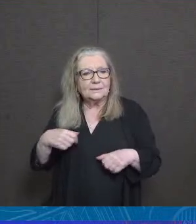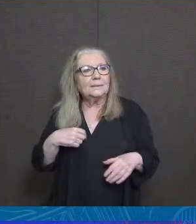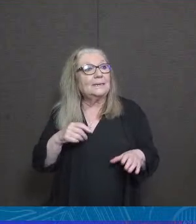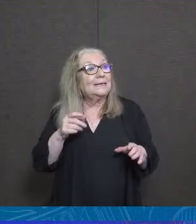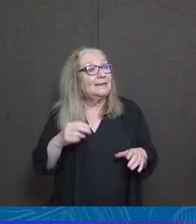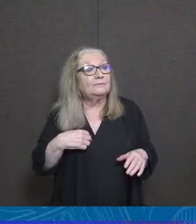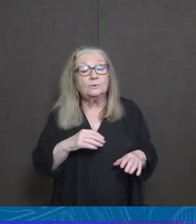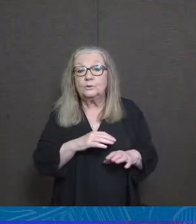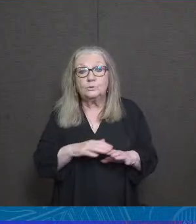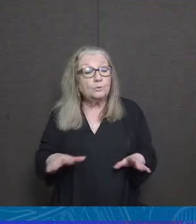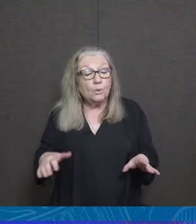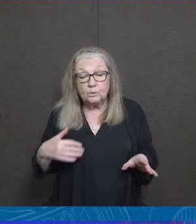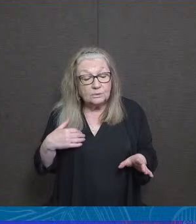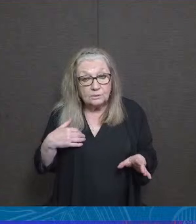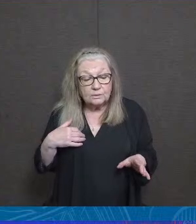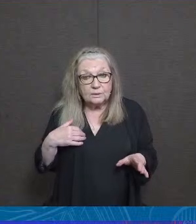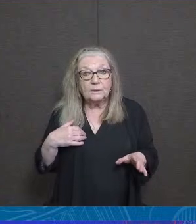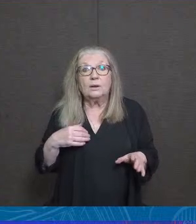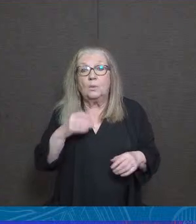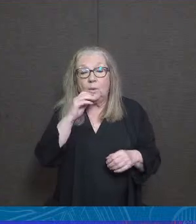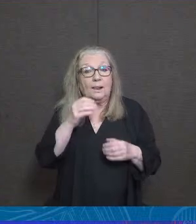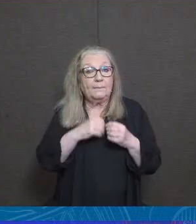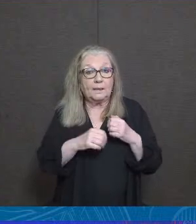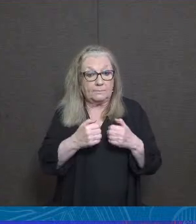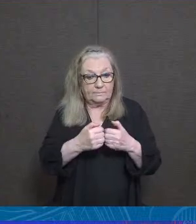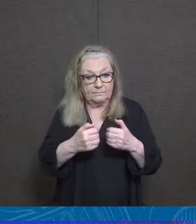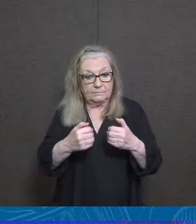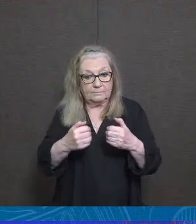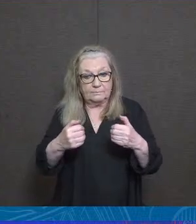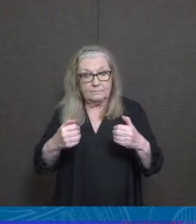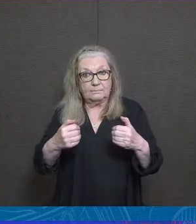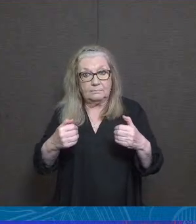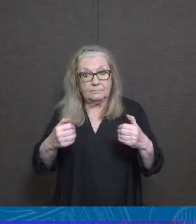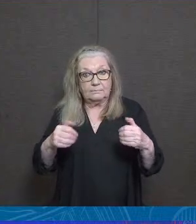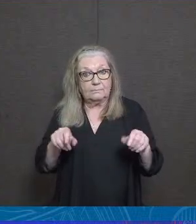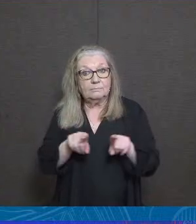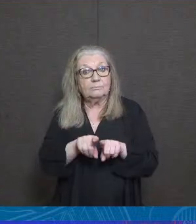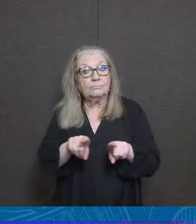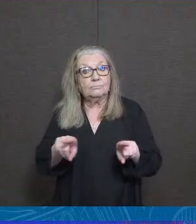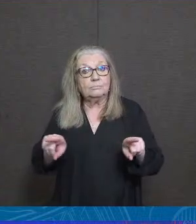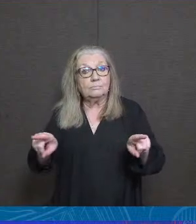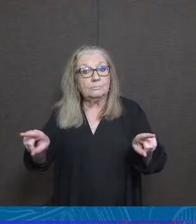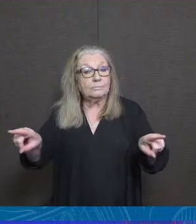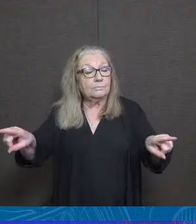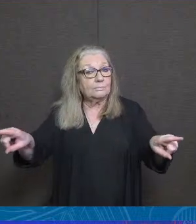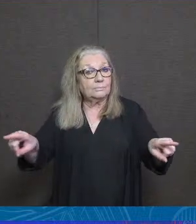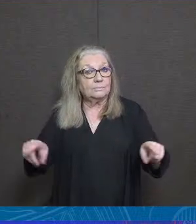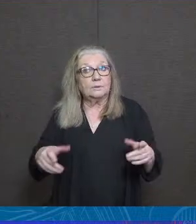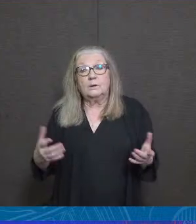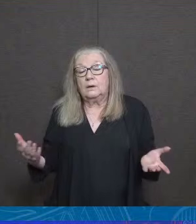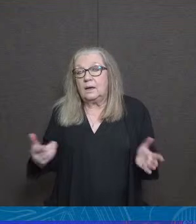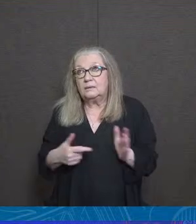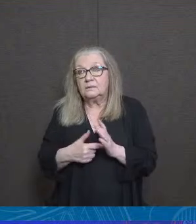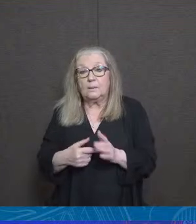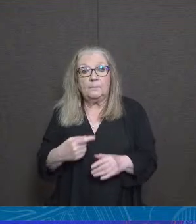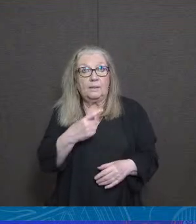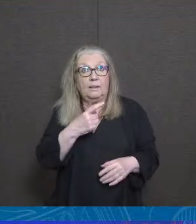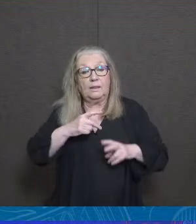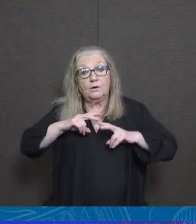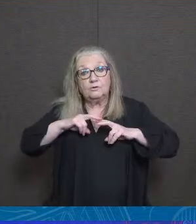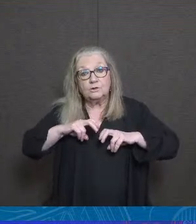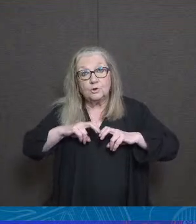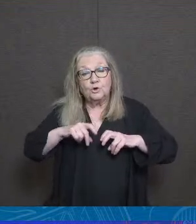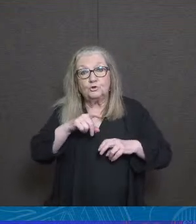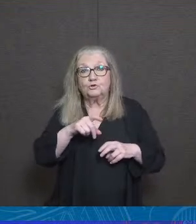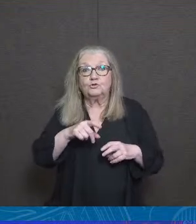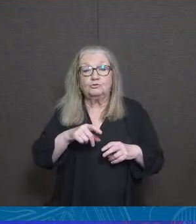we don't do it with AI, the chasm is going to be even greater. Like research can be done in the States, and they can provide